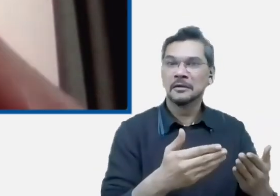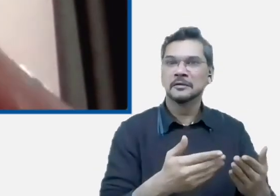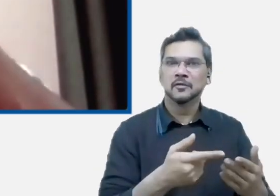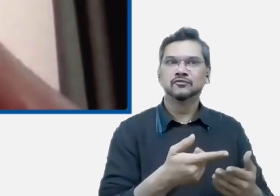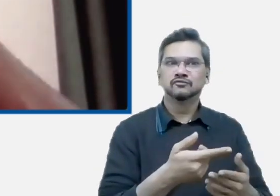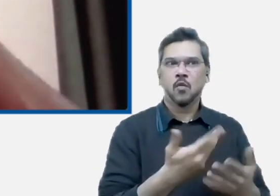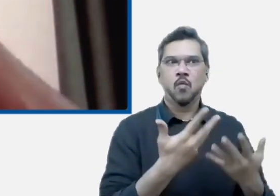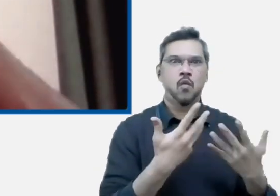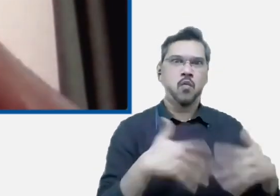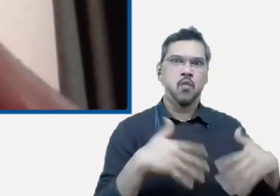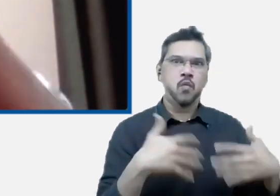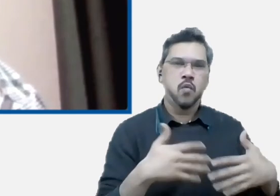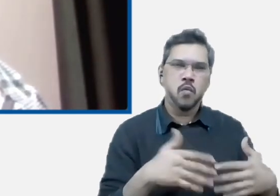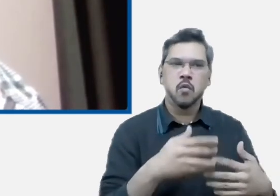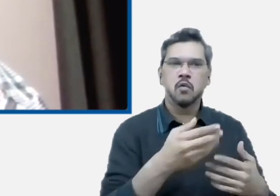I'm sure they